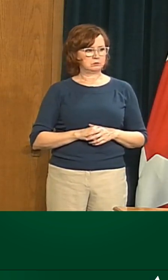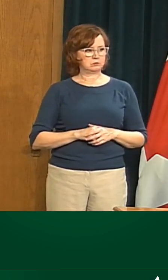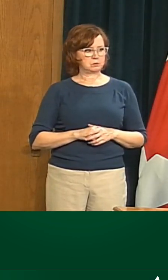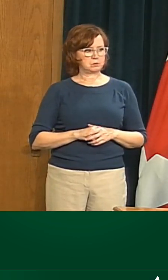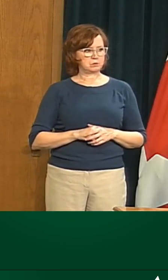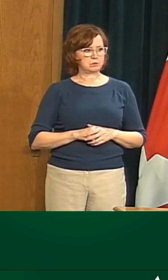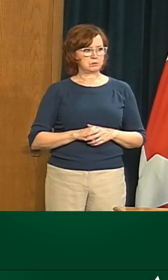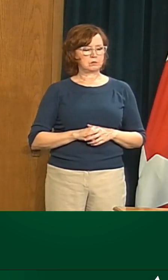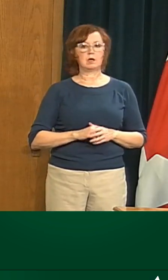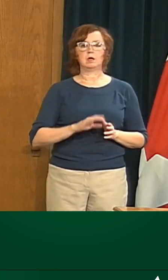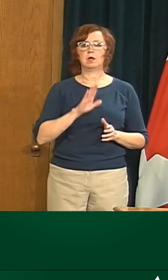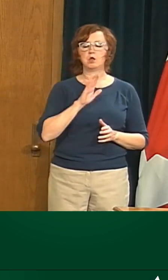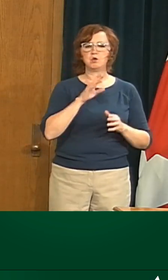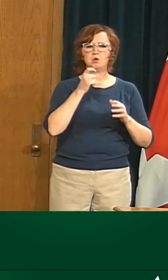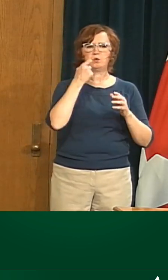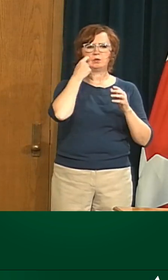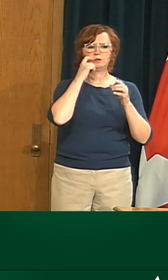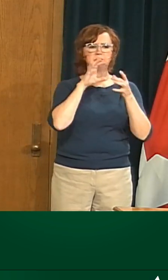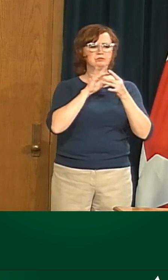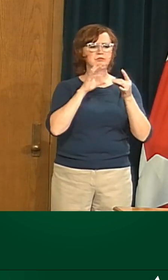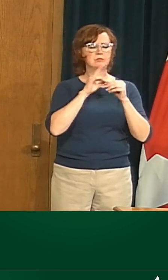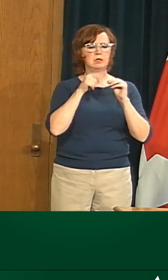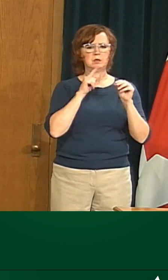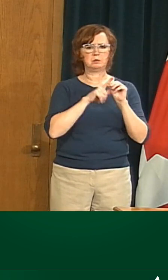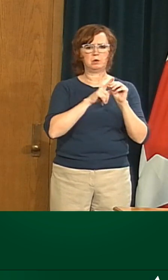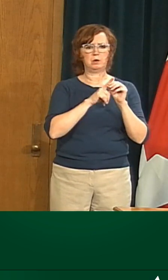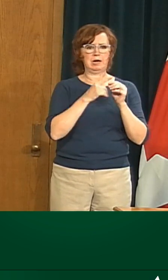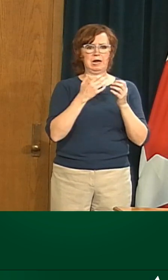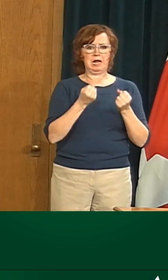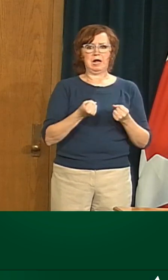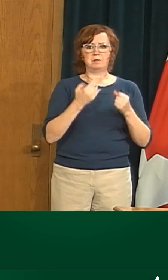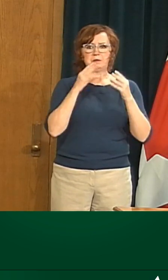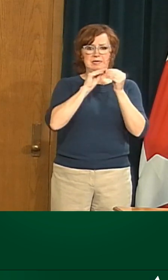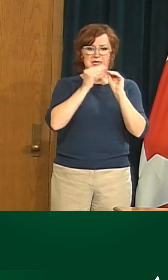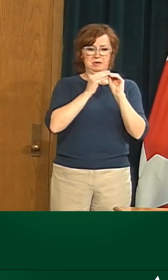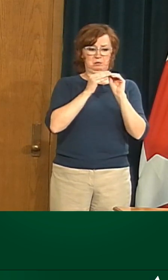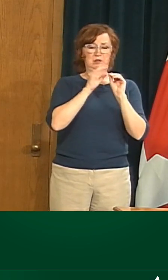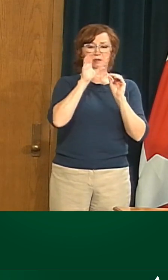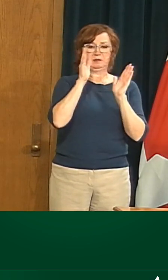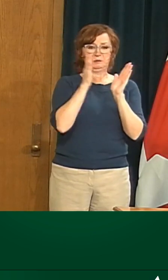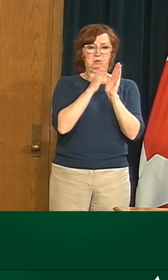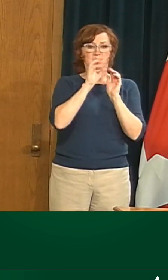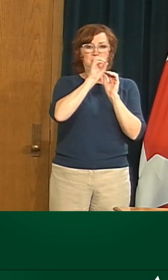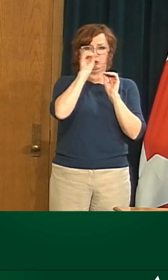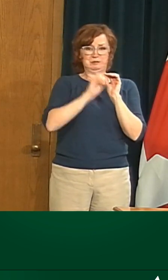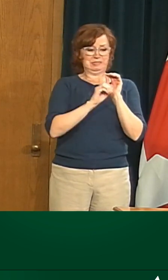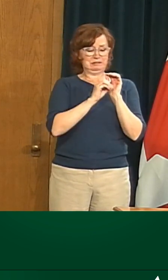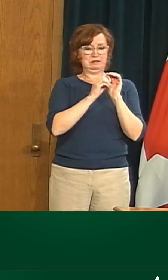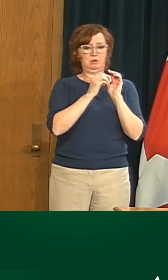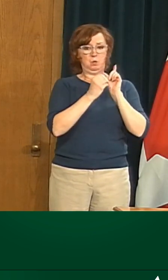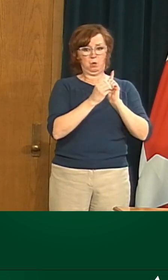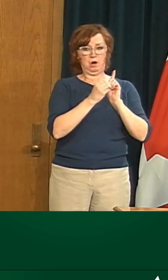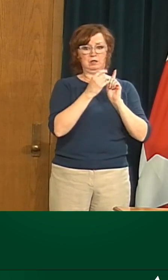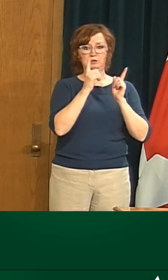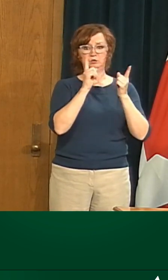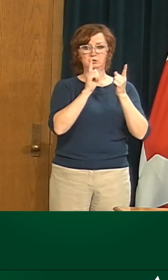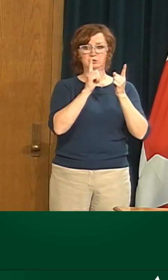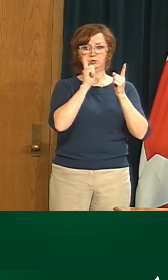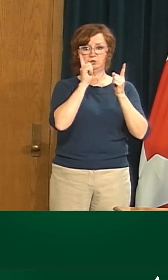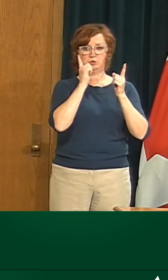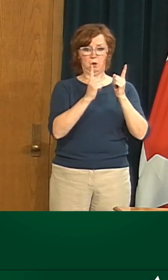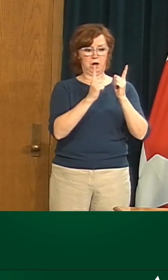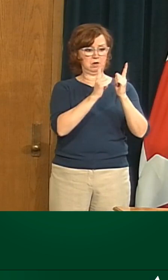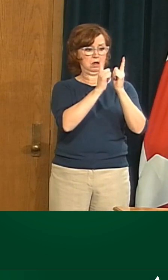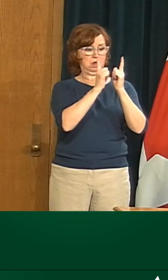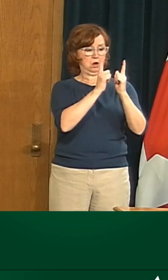about what the threshold would be in those terms that would dictate how you move through these phases? Is there a specific